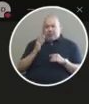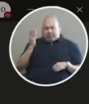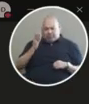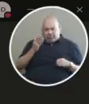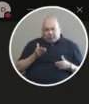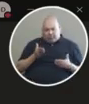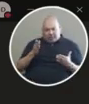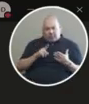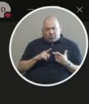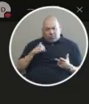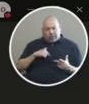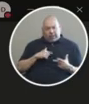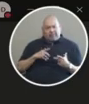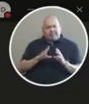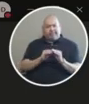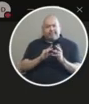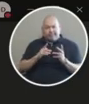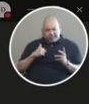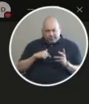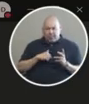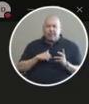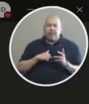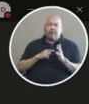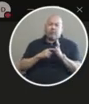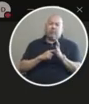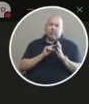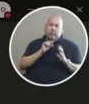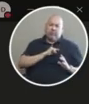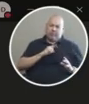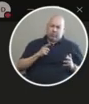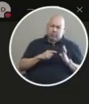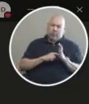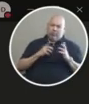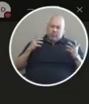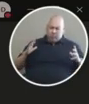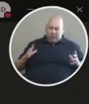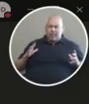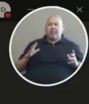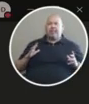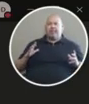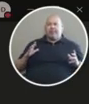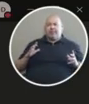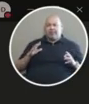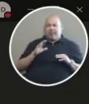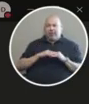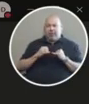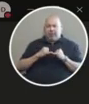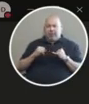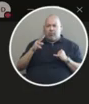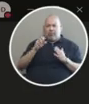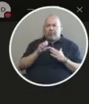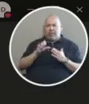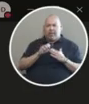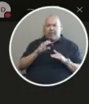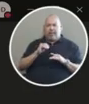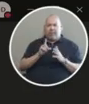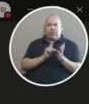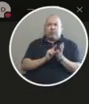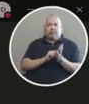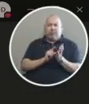all, and we did meet all the publication requirements, both online, on the website, and in the newspaper.